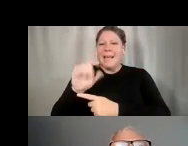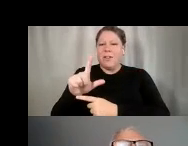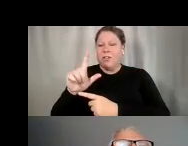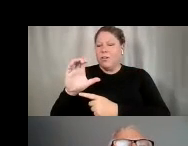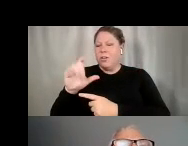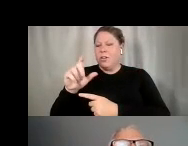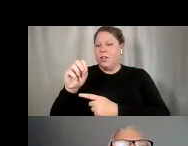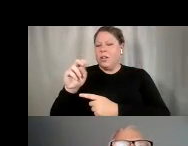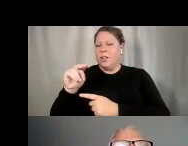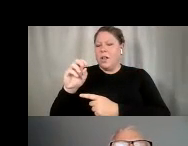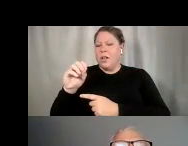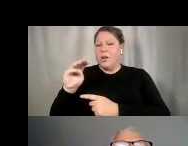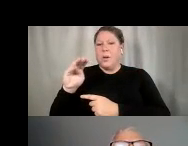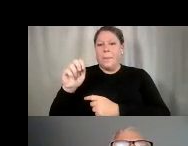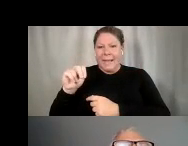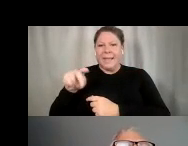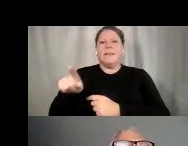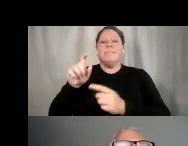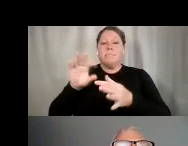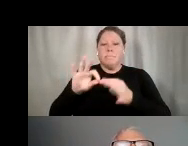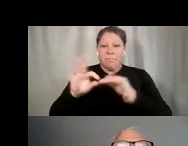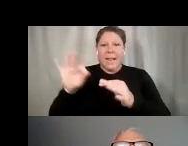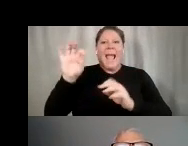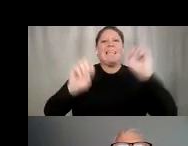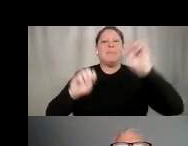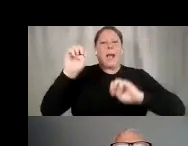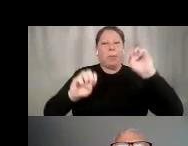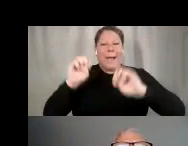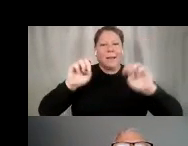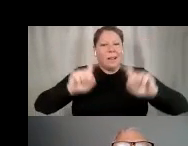the experiments that they do where they have people,